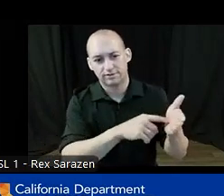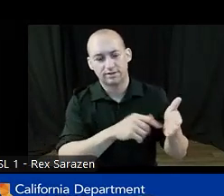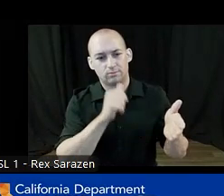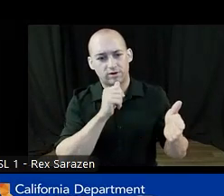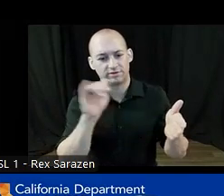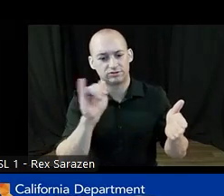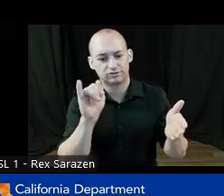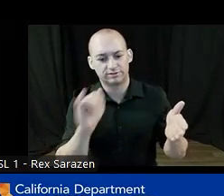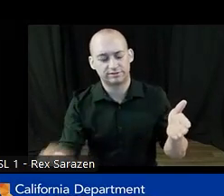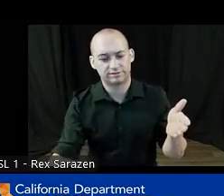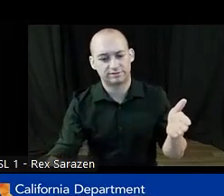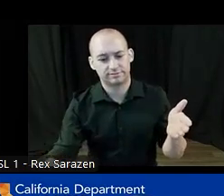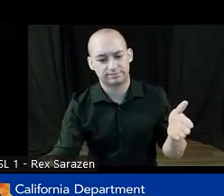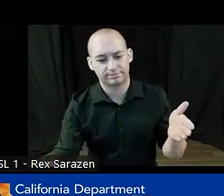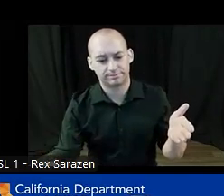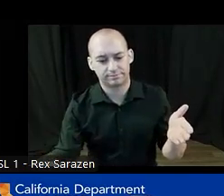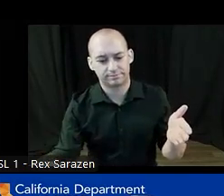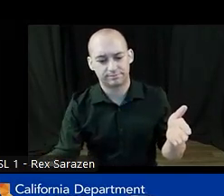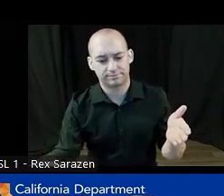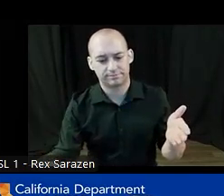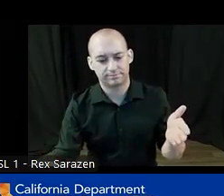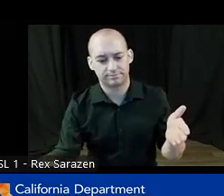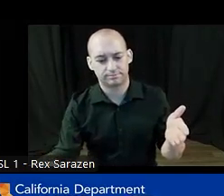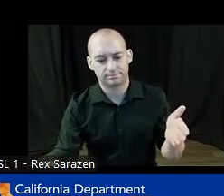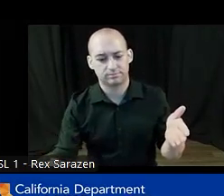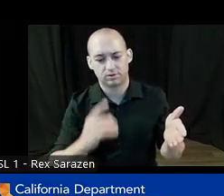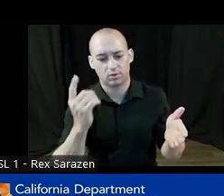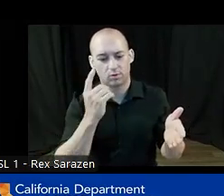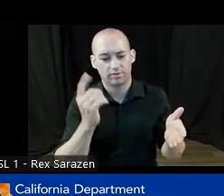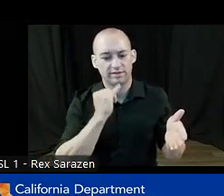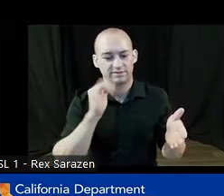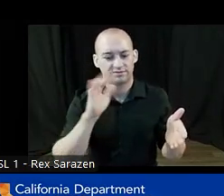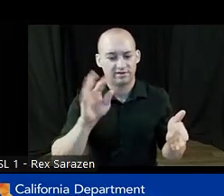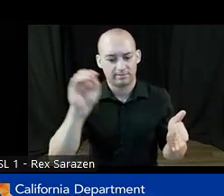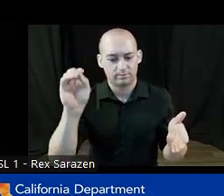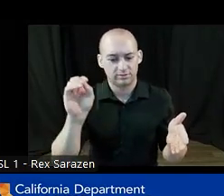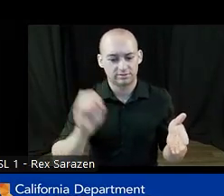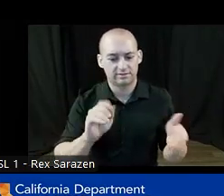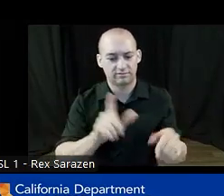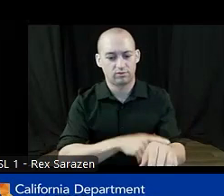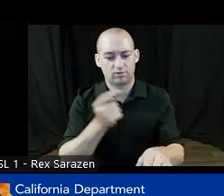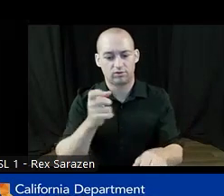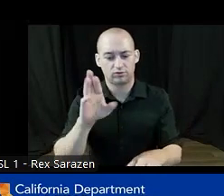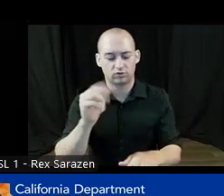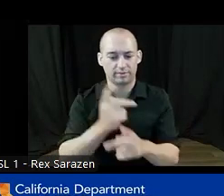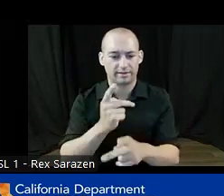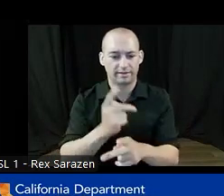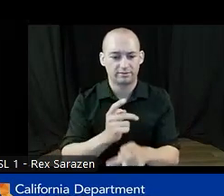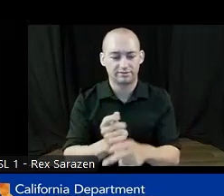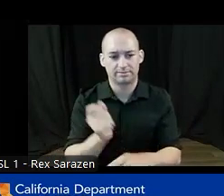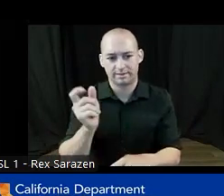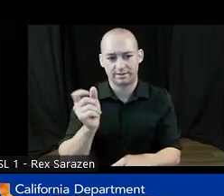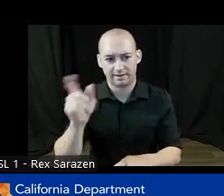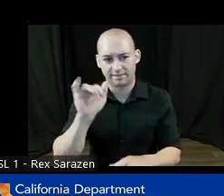long-term care insurance, only accounts for approximately 5% of long-term care expenditures. That shows that